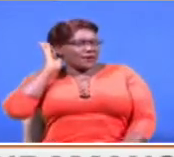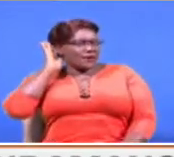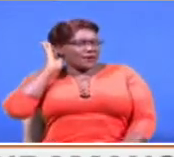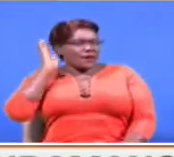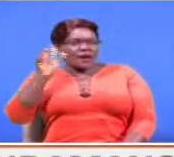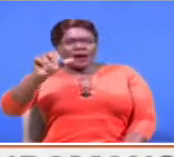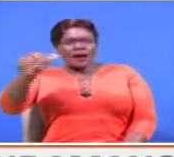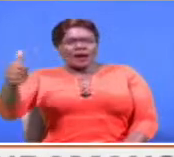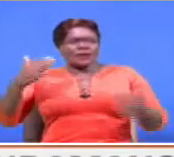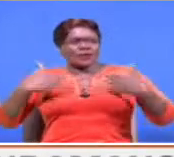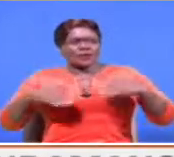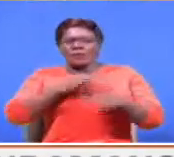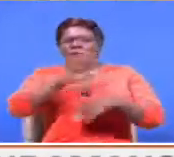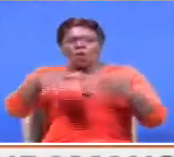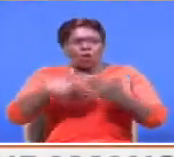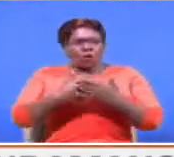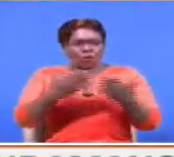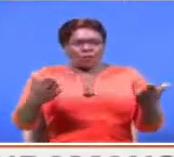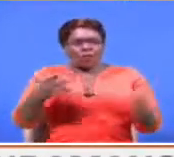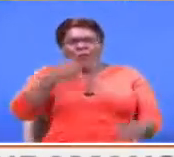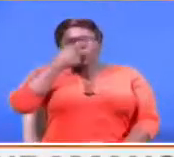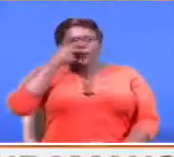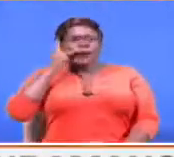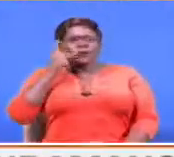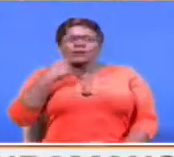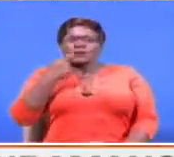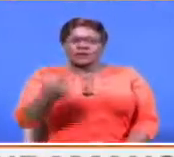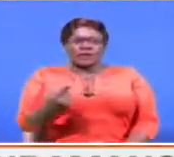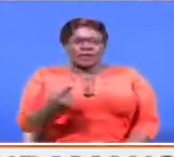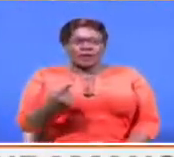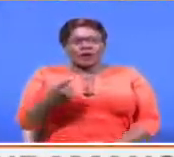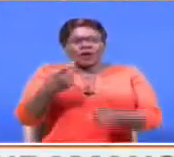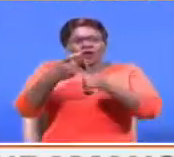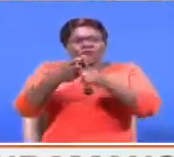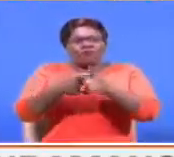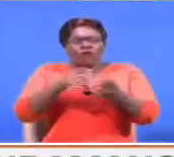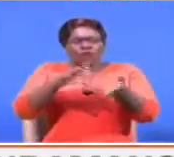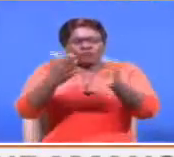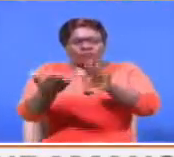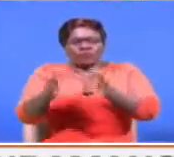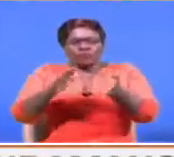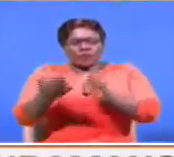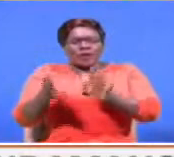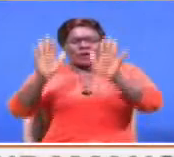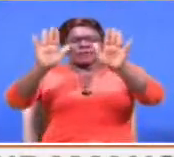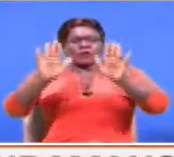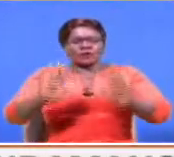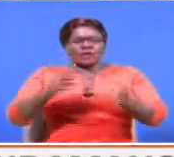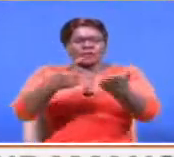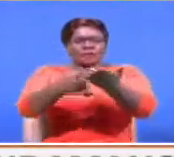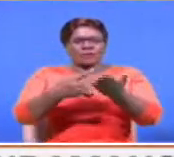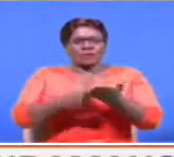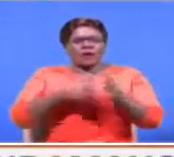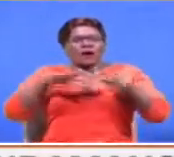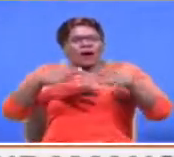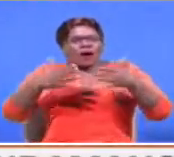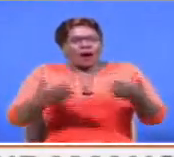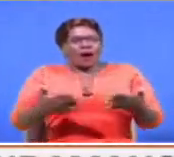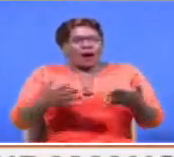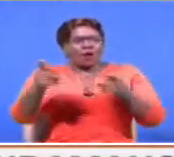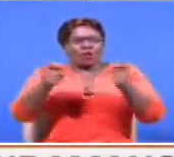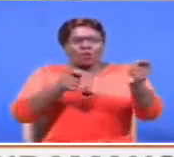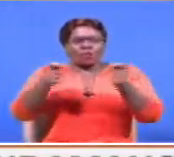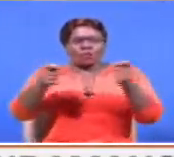fellow citizens, all of us. Kalonzo akisema kuwa kutokana na vifo hivi, kuna umuhimu wa kujadiliana jinsi ya kuendesha